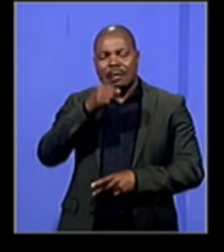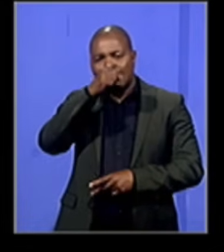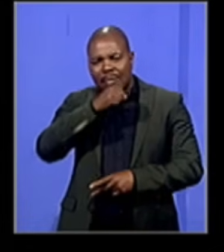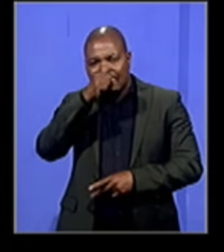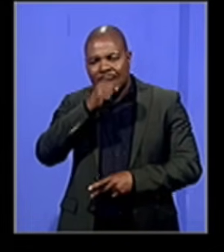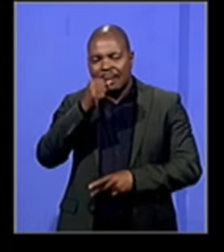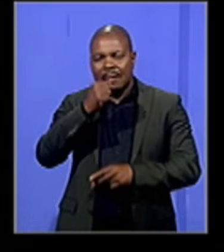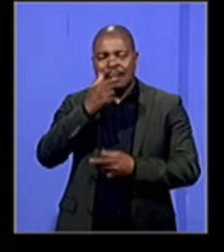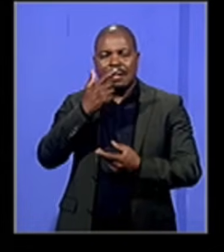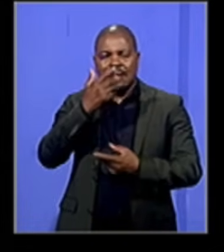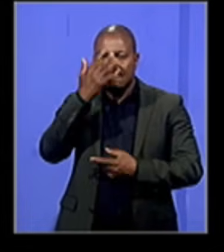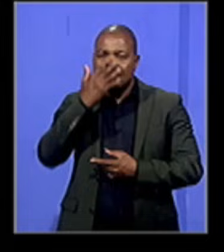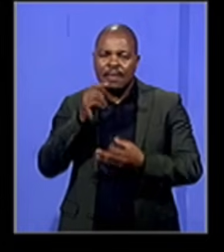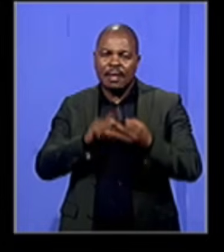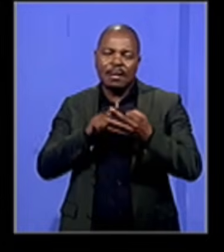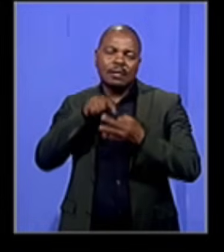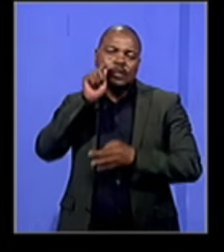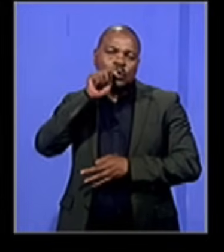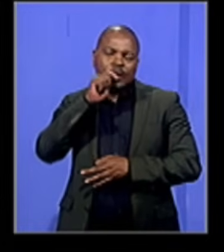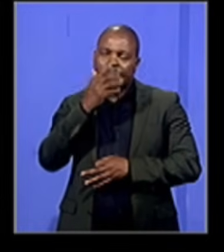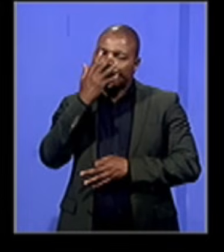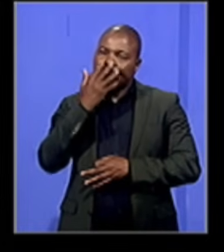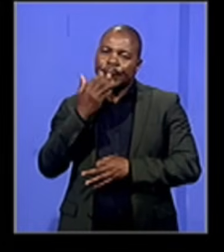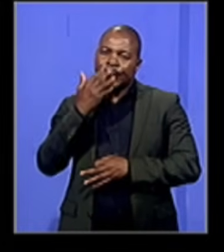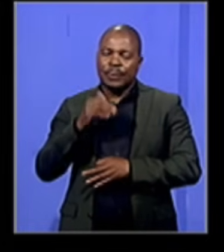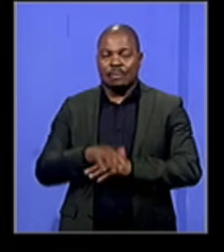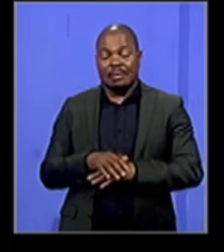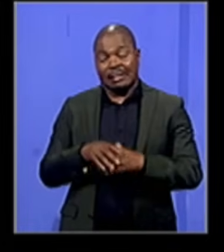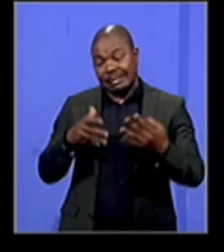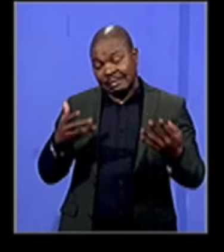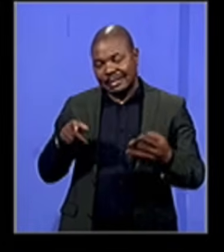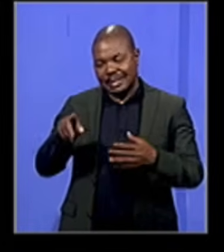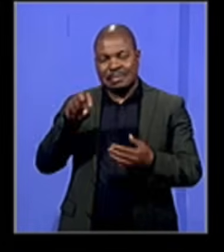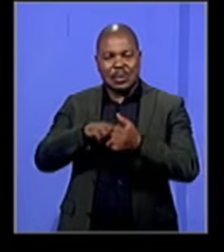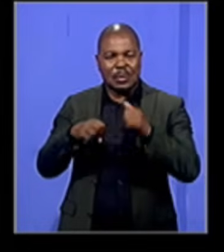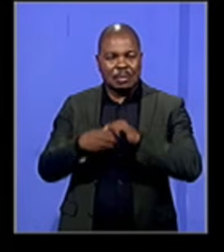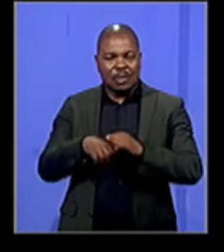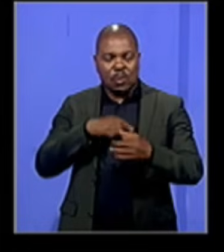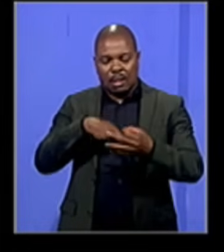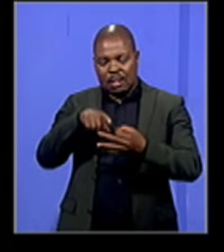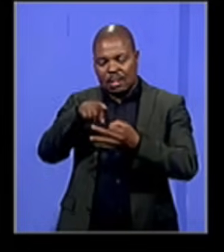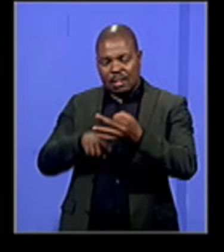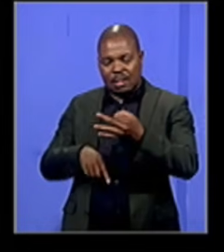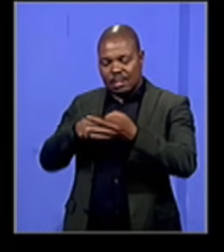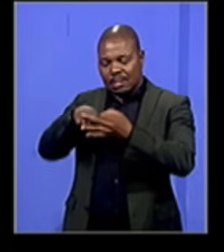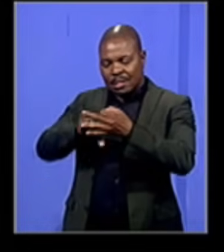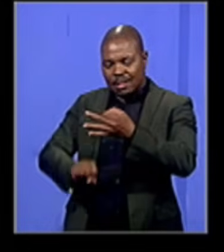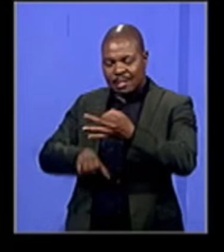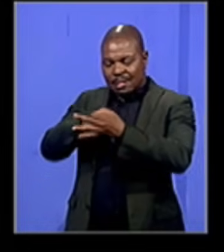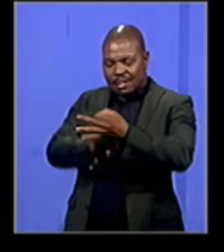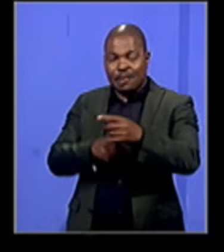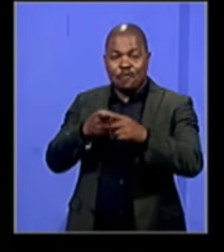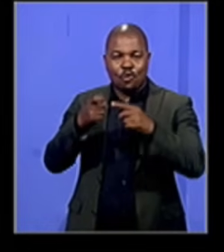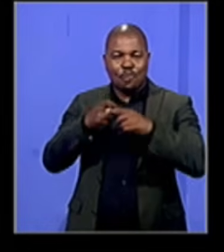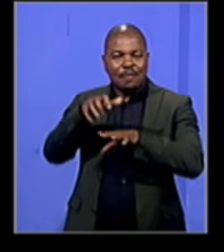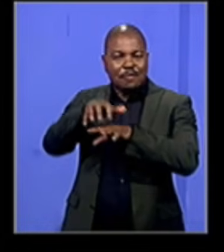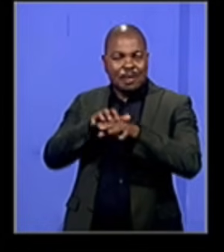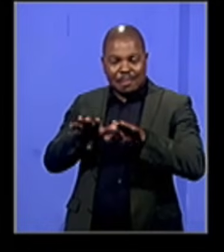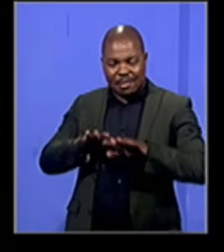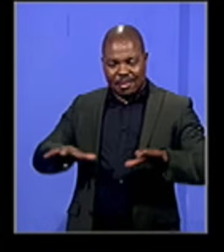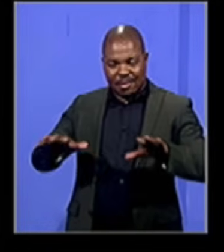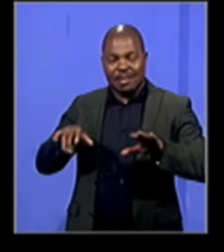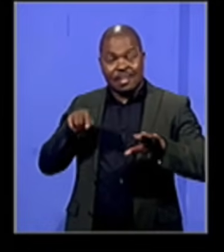pigs, and avian influenza in poultry. And I think the difficulties that these subsectors of our agricultural sector experience is